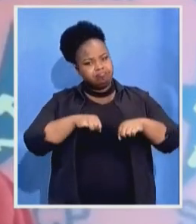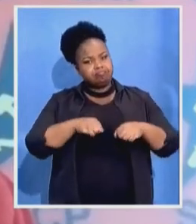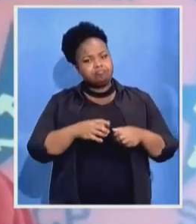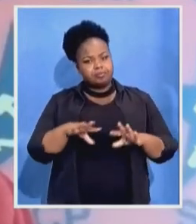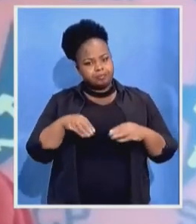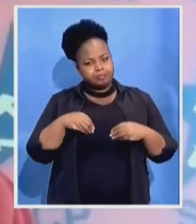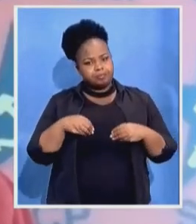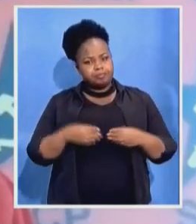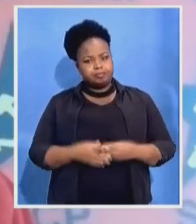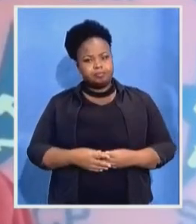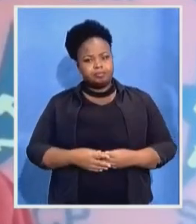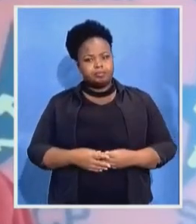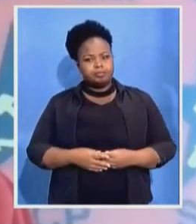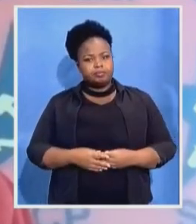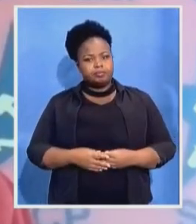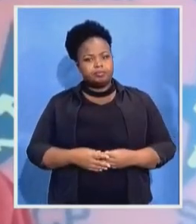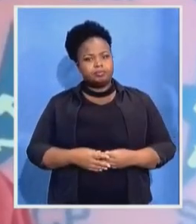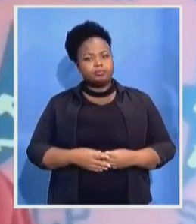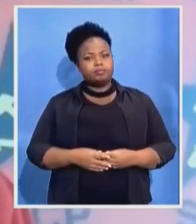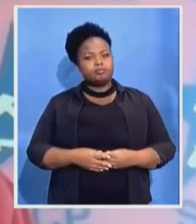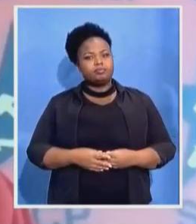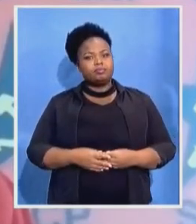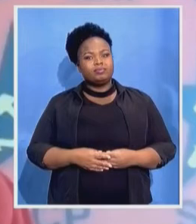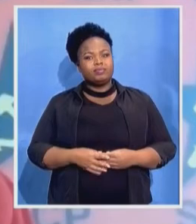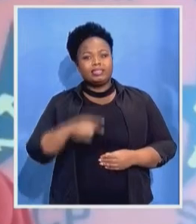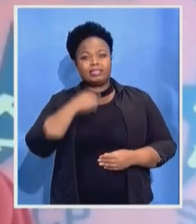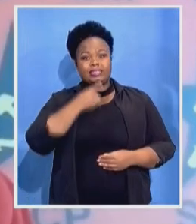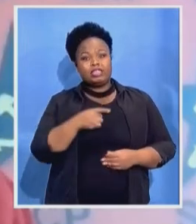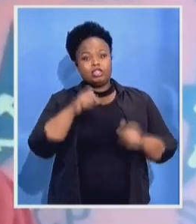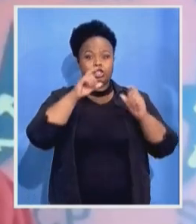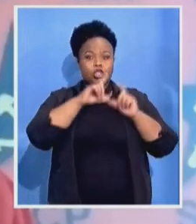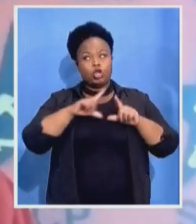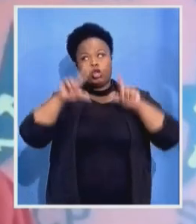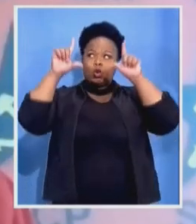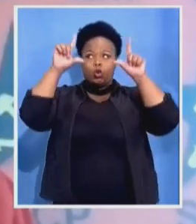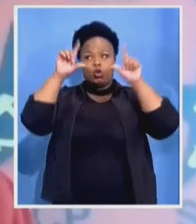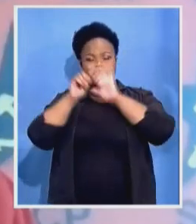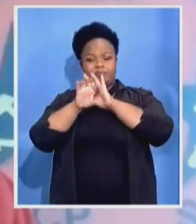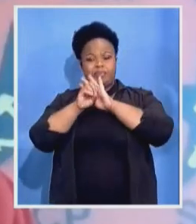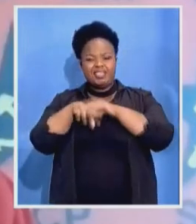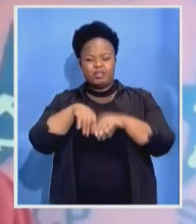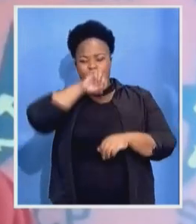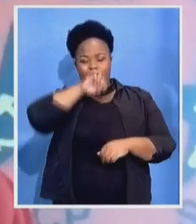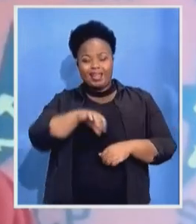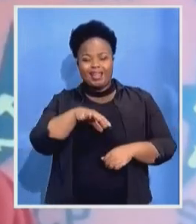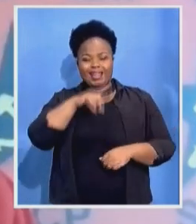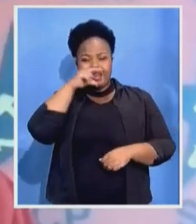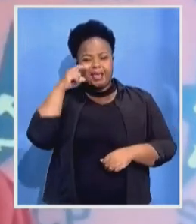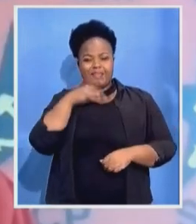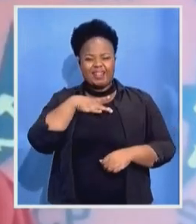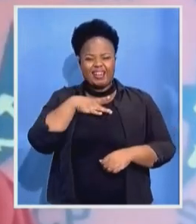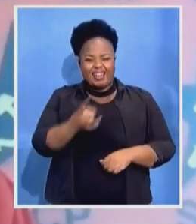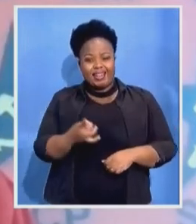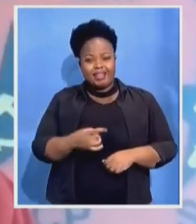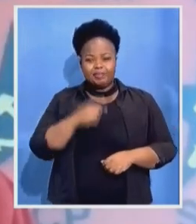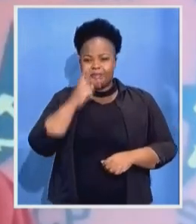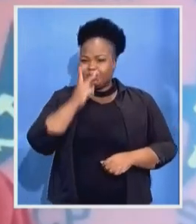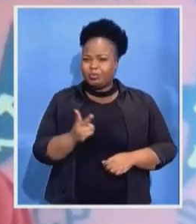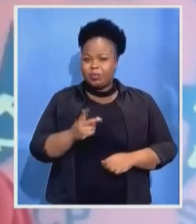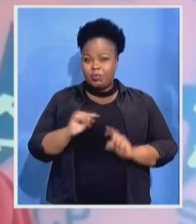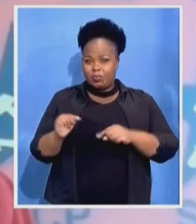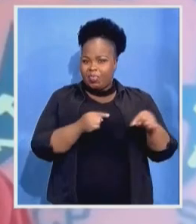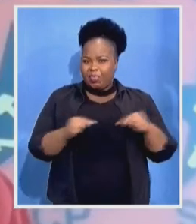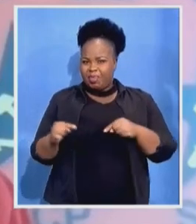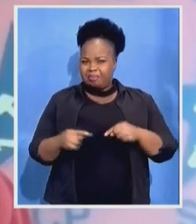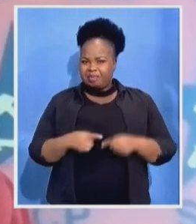calls himself the Lord of the Media. I like that name as well. And I saw a debate whether it should not be given to